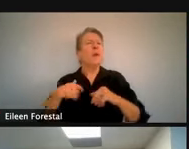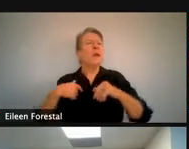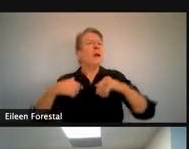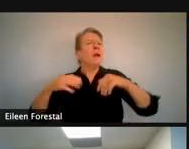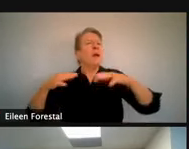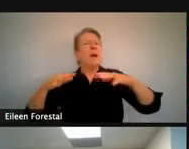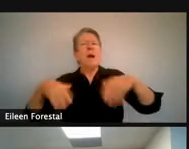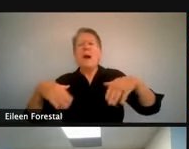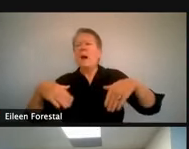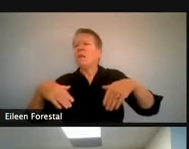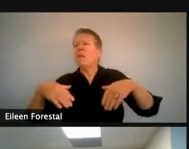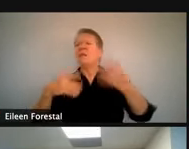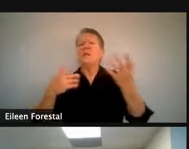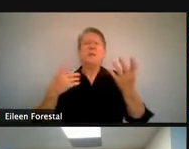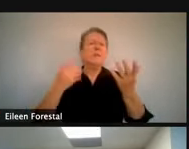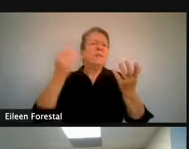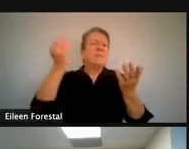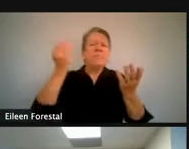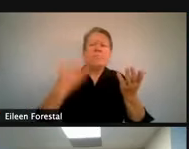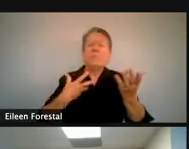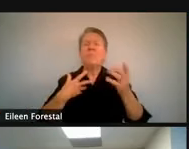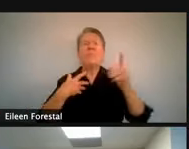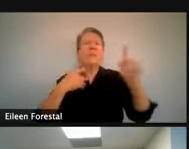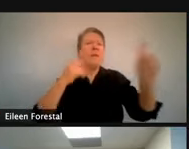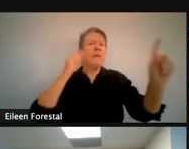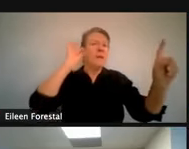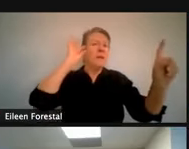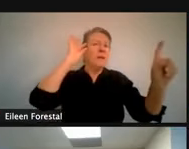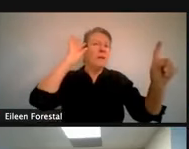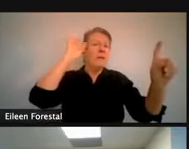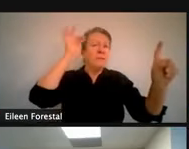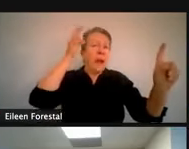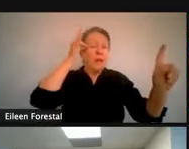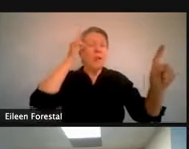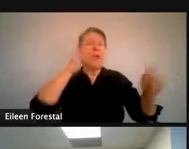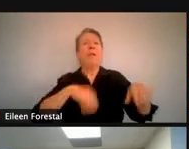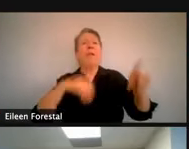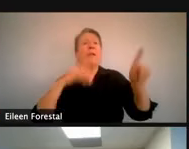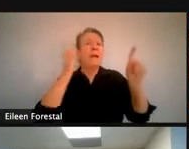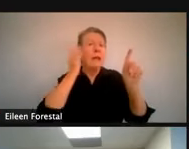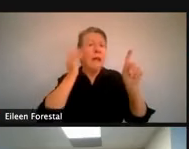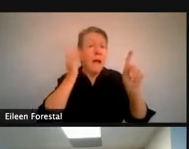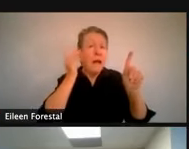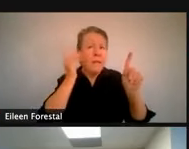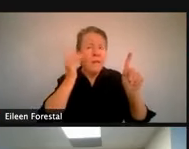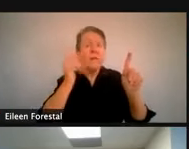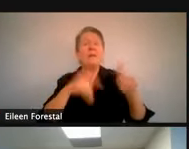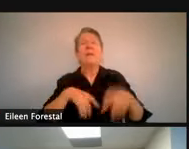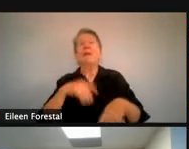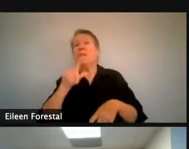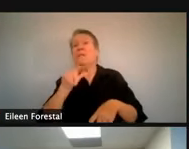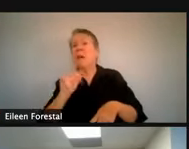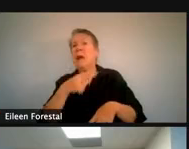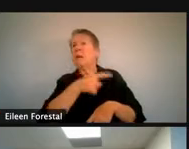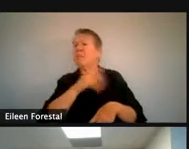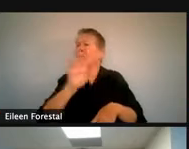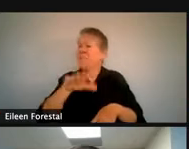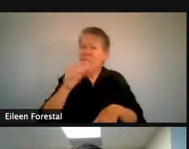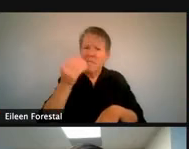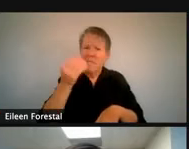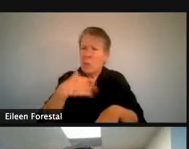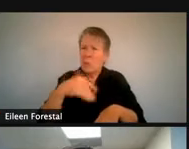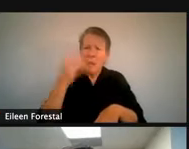Either California, amazingly, has now got raging fires again, in this case in Orange County, in the storm of the